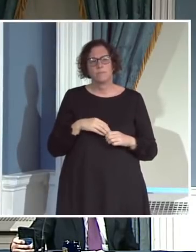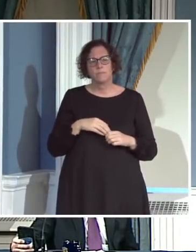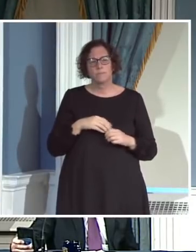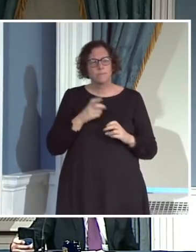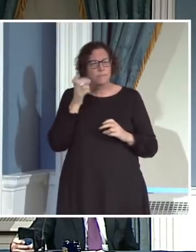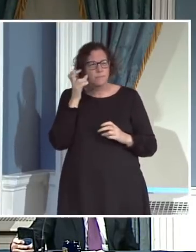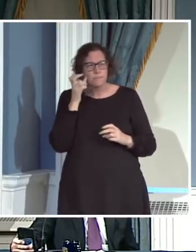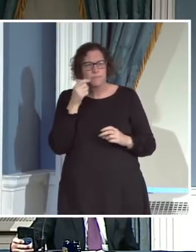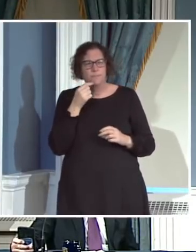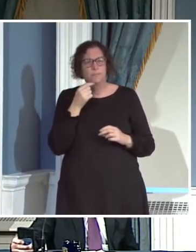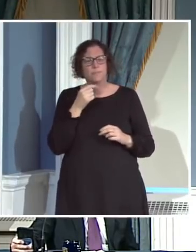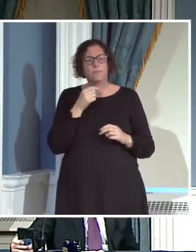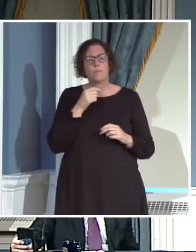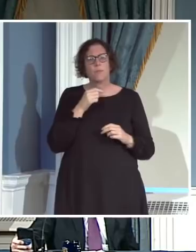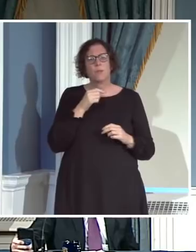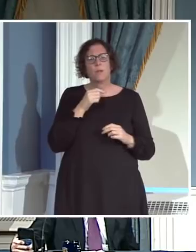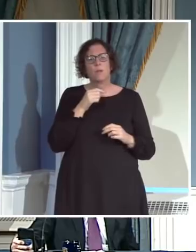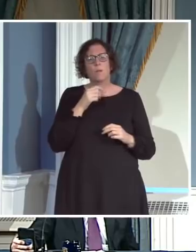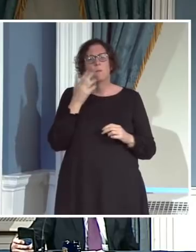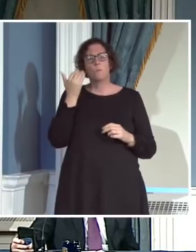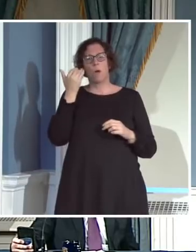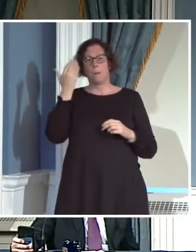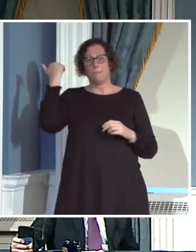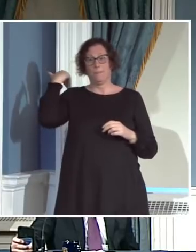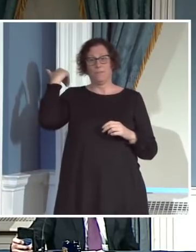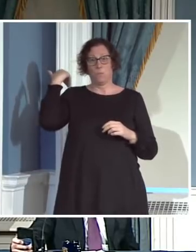actions the city could have done to keep these hospitals open.